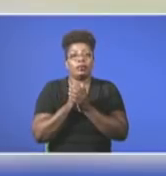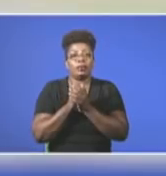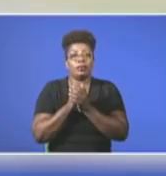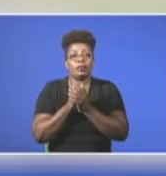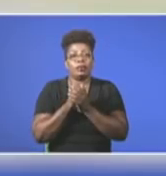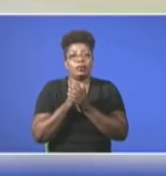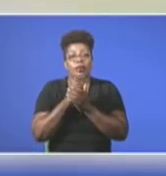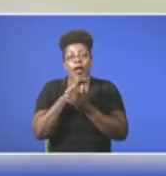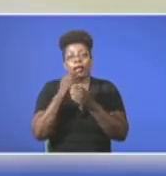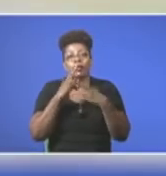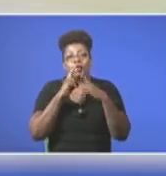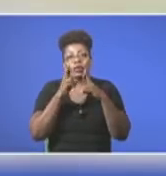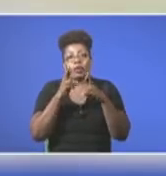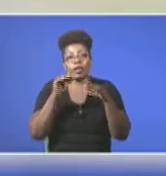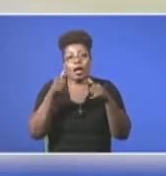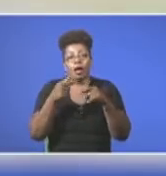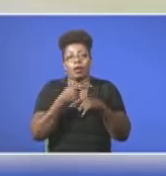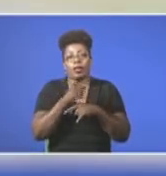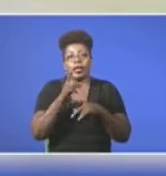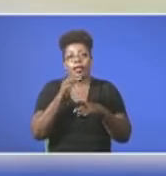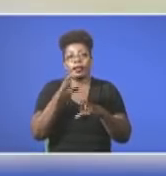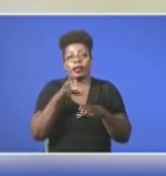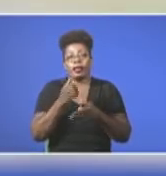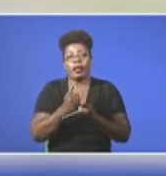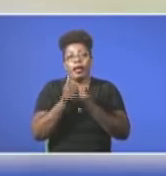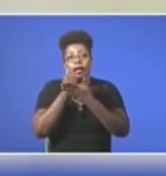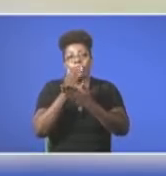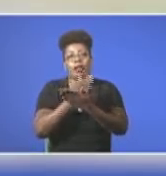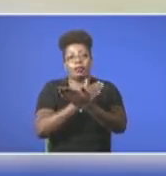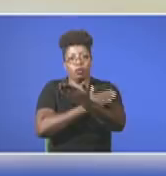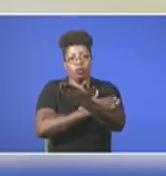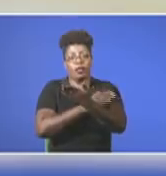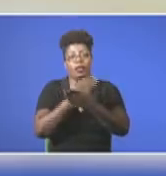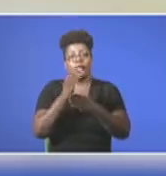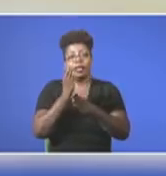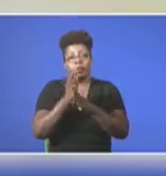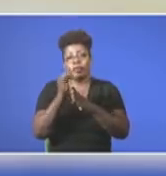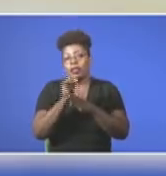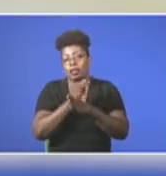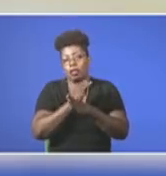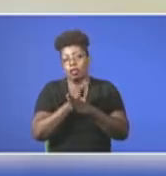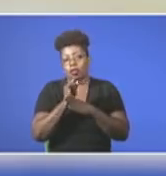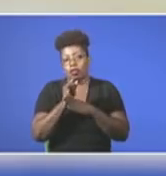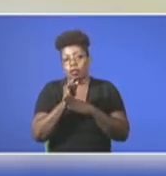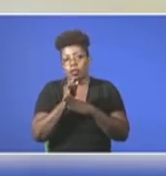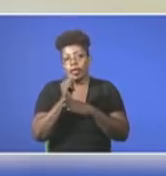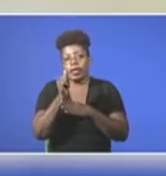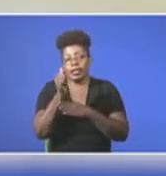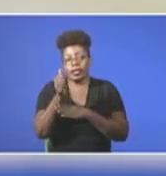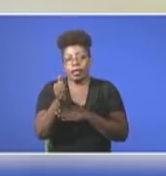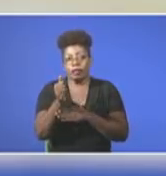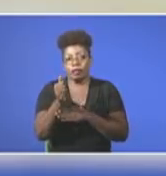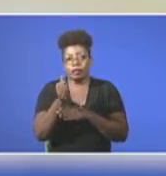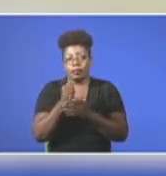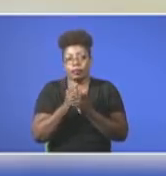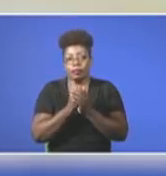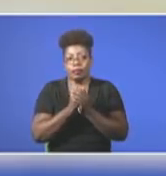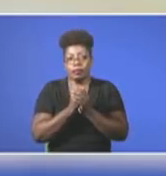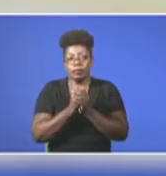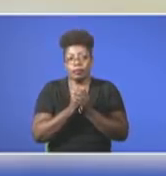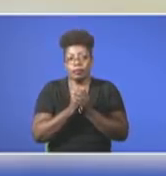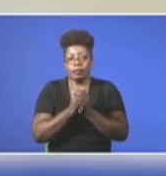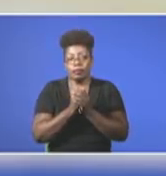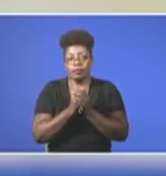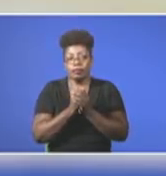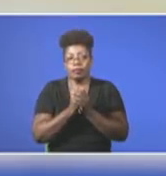they can assist us in improving the industry itself. I think it's a